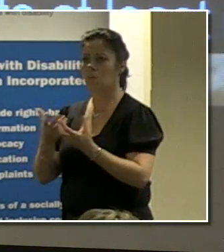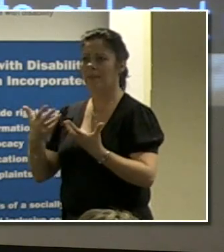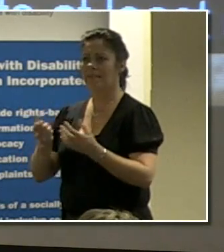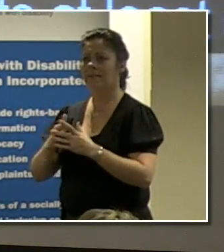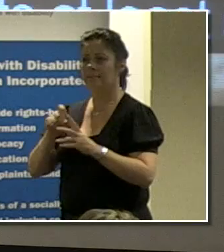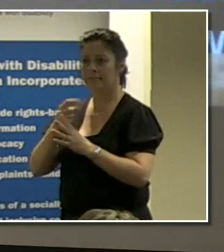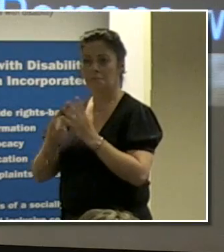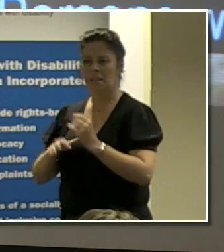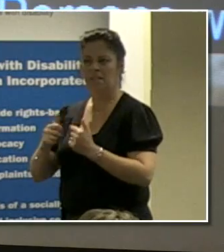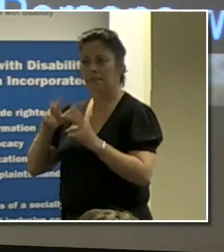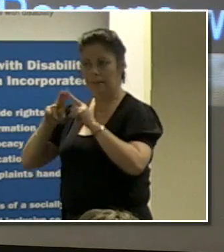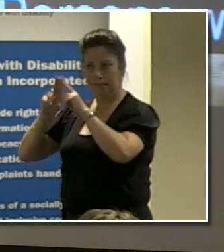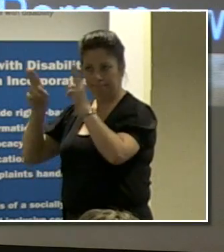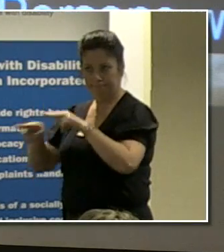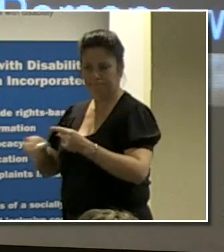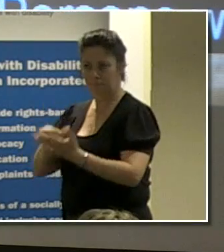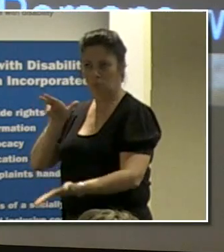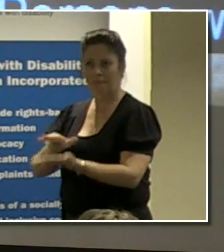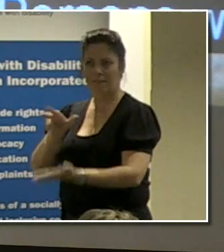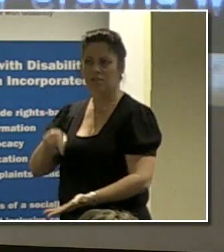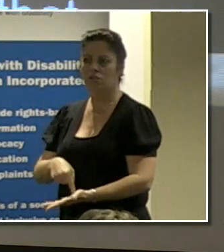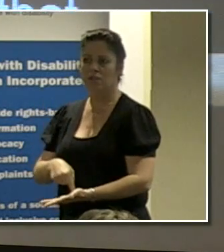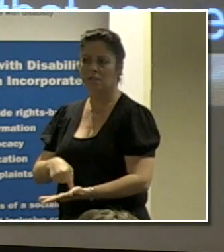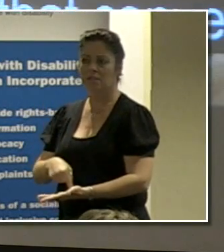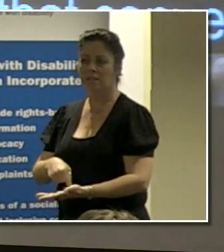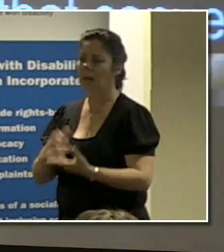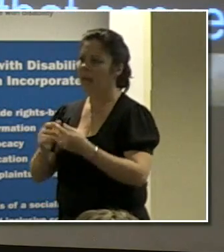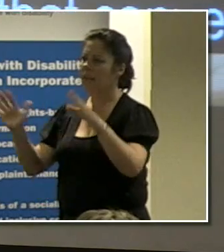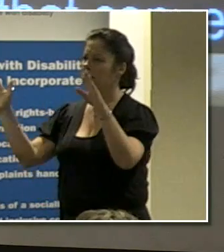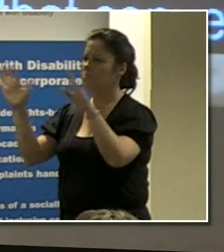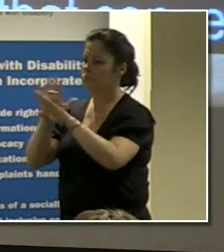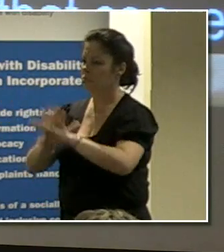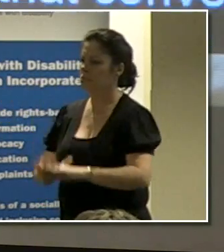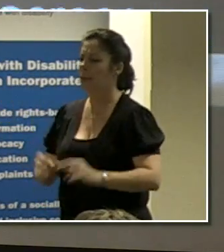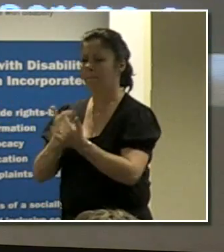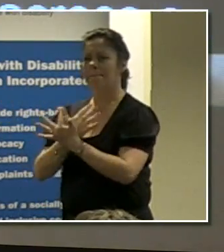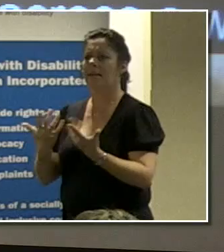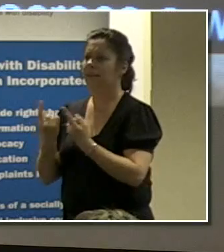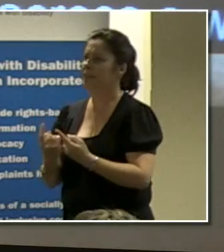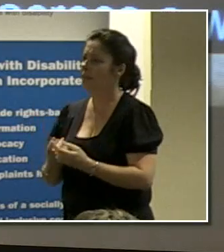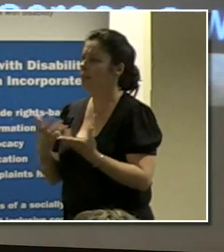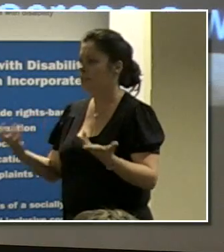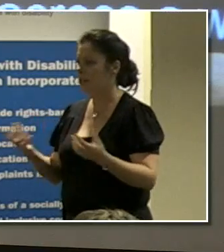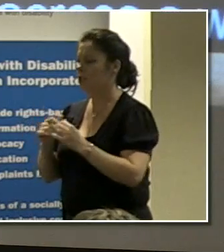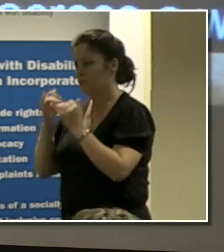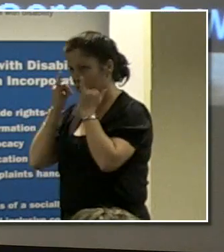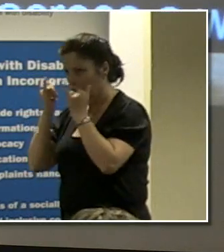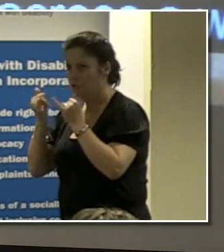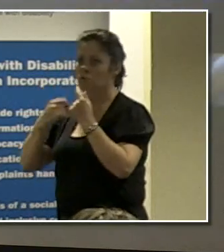and that convention should impact across a whole range of other areas of social